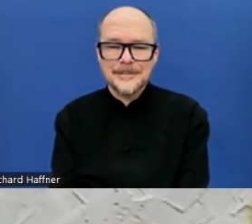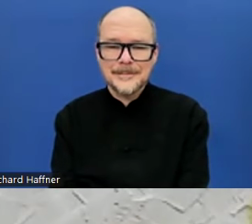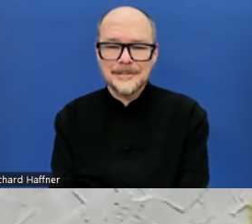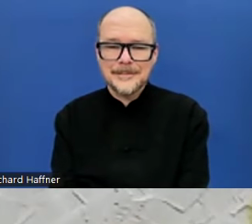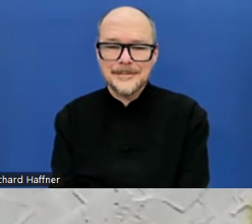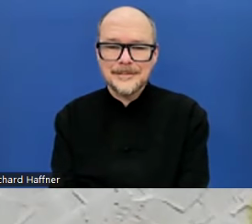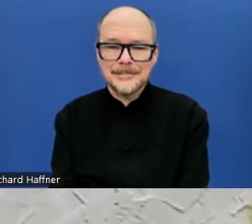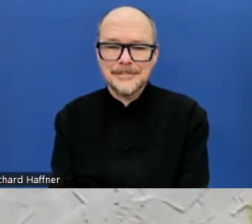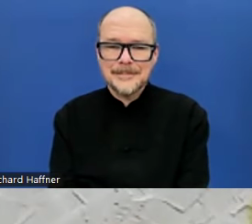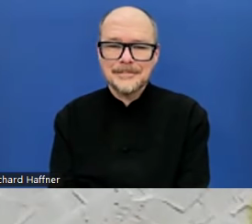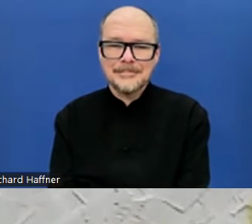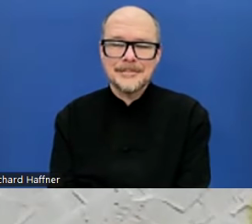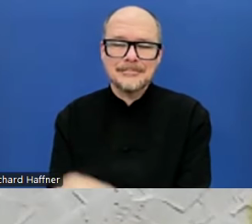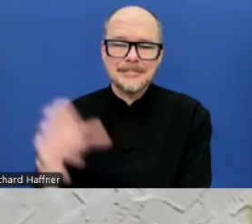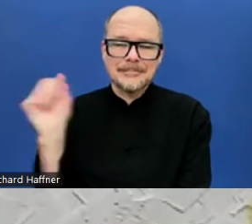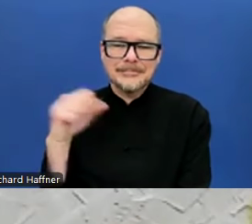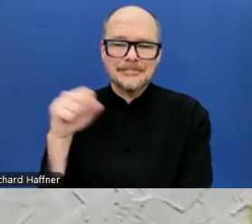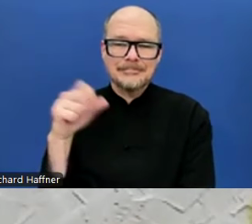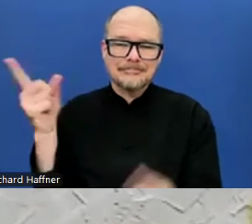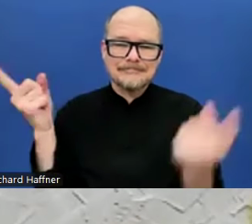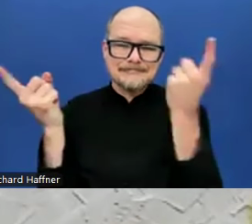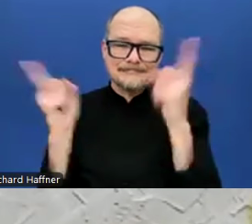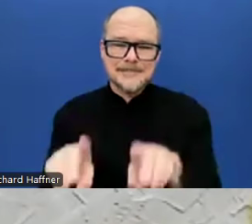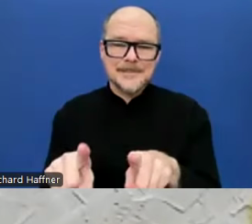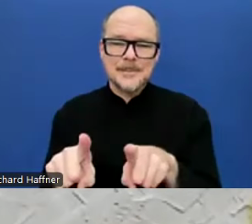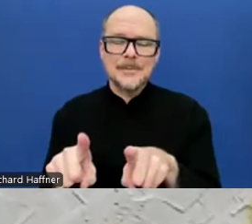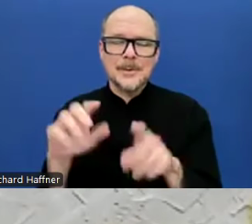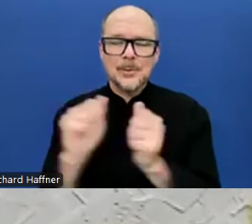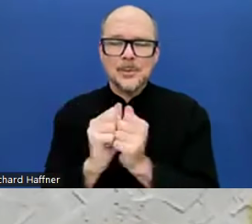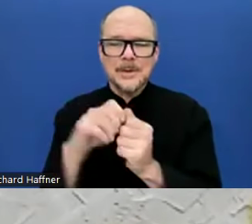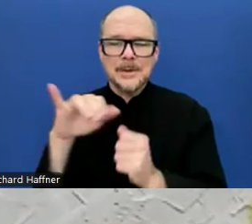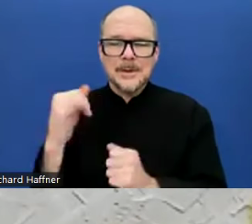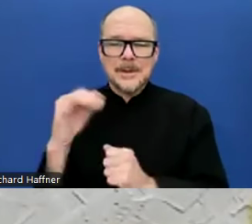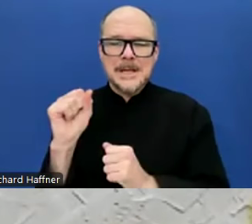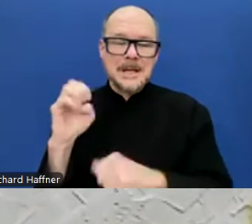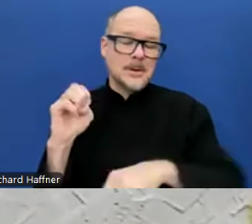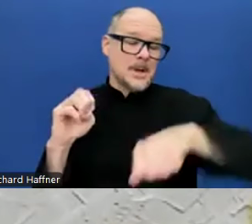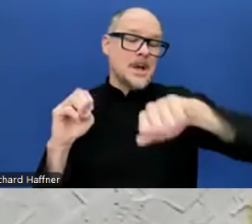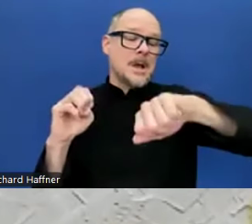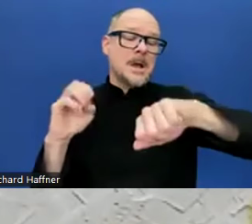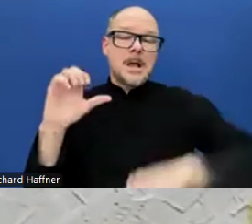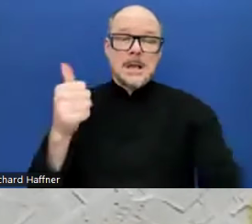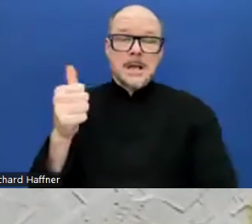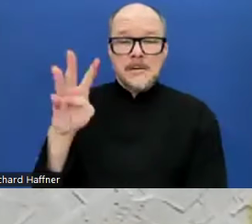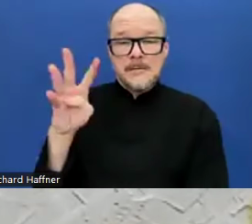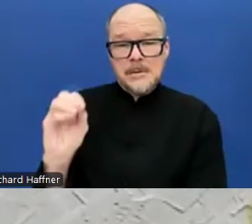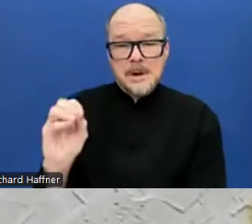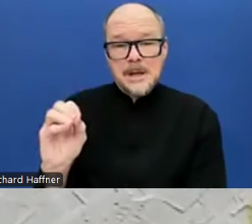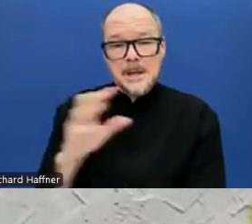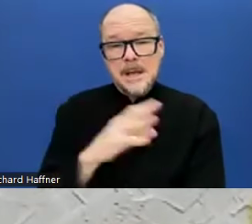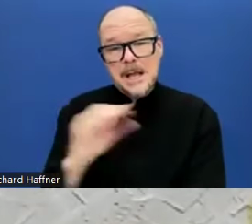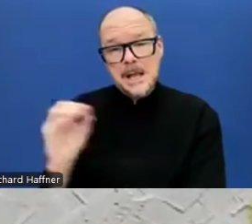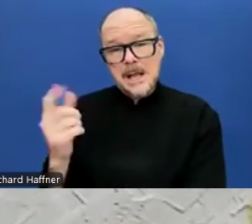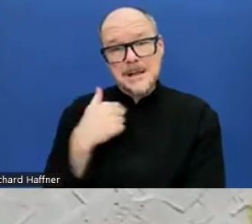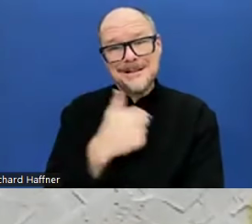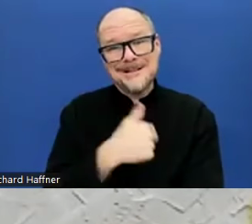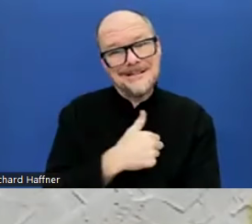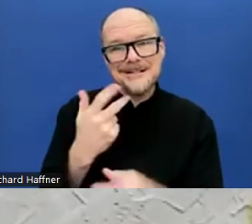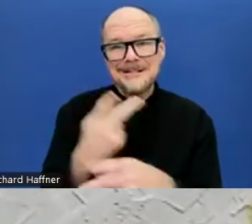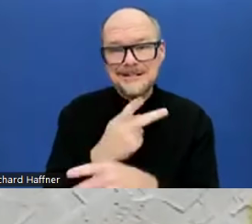So yeah, I agree. I mean, with Jesse, I mean, it's now what 10:40, and we're trying to figure this